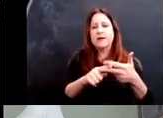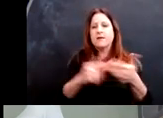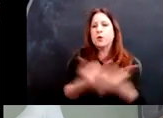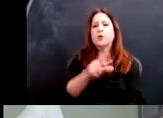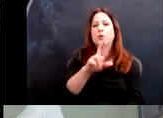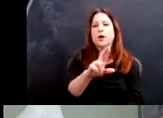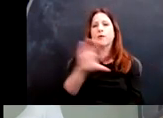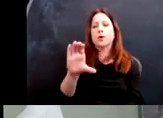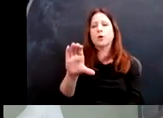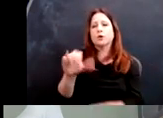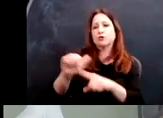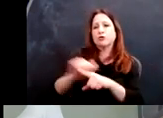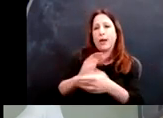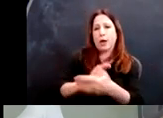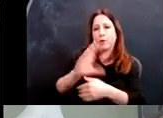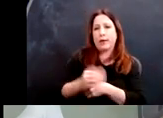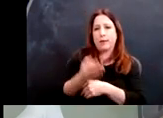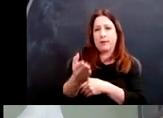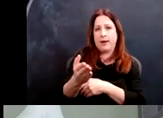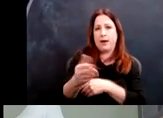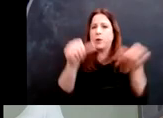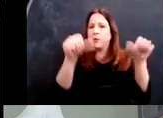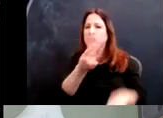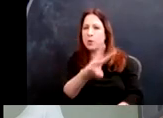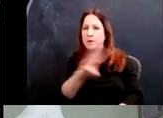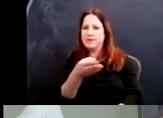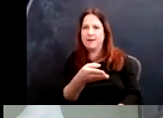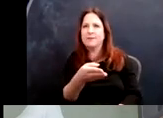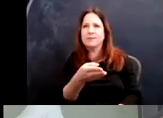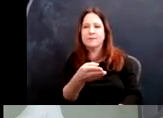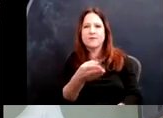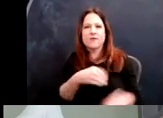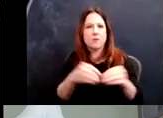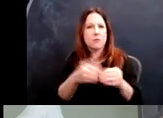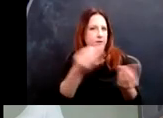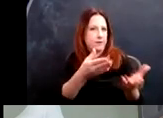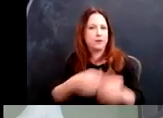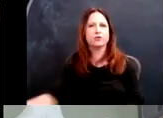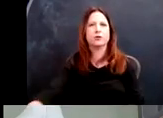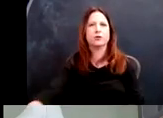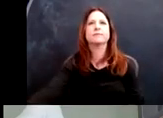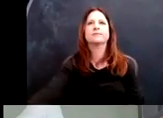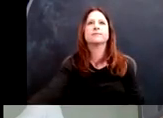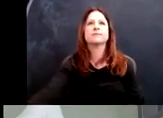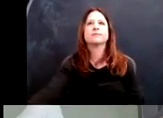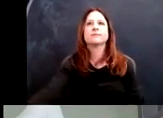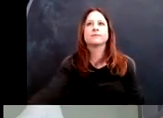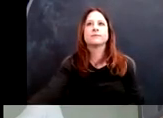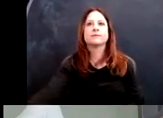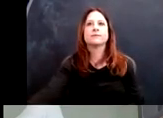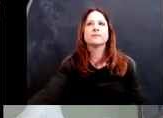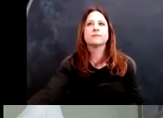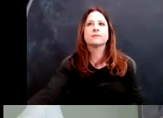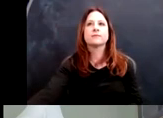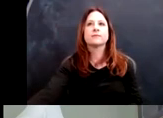training and curriculum available, and we give here the website where you can go to get much more information on that. And Julio Ojeda, who's